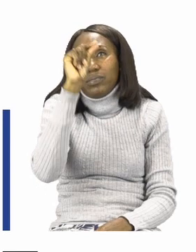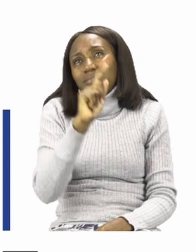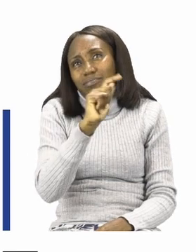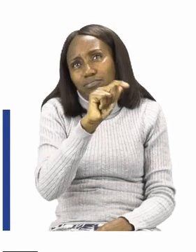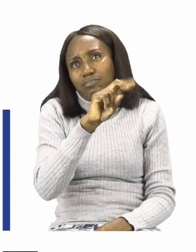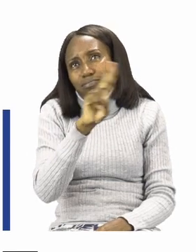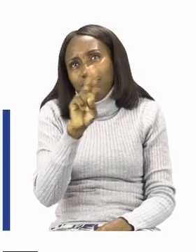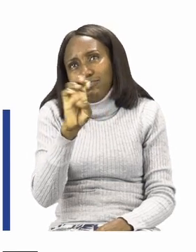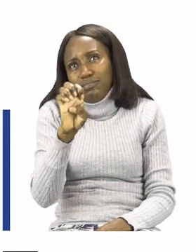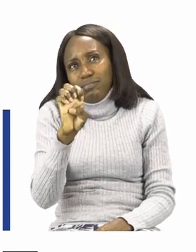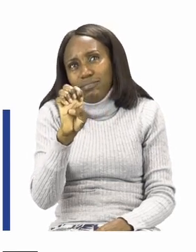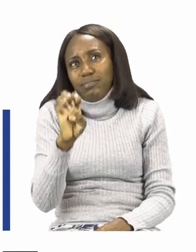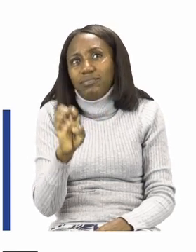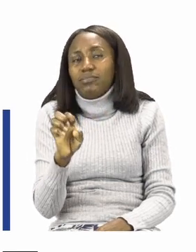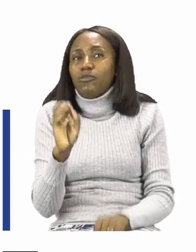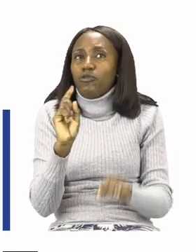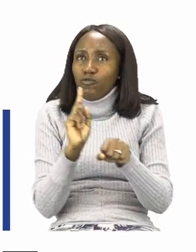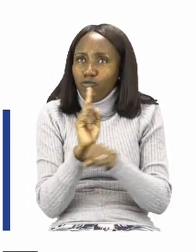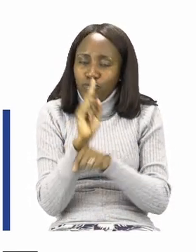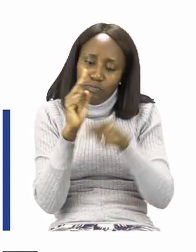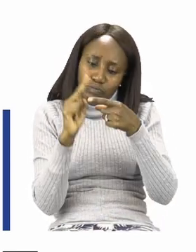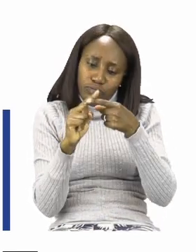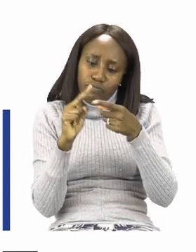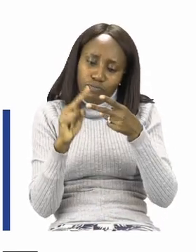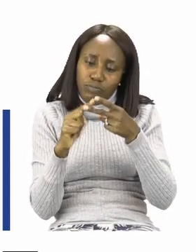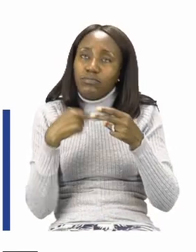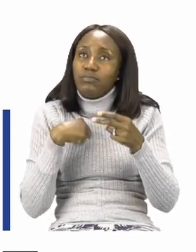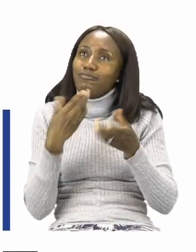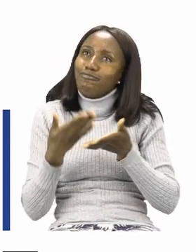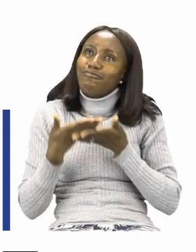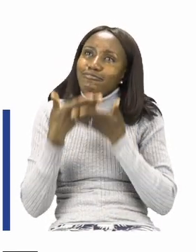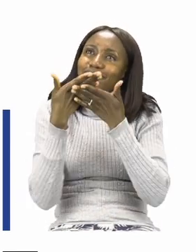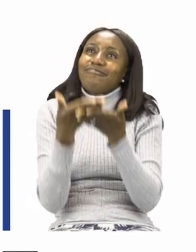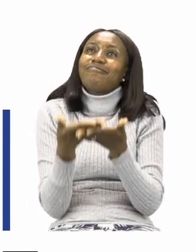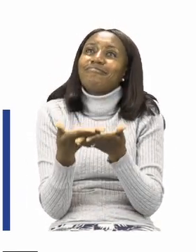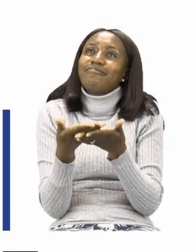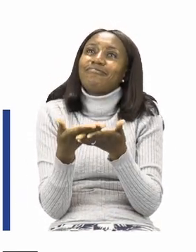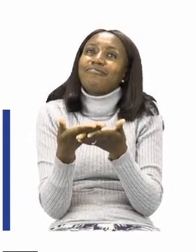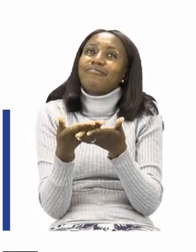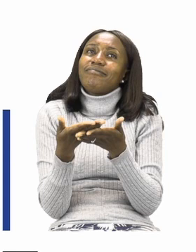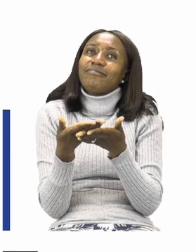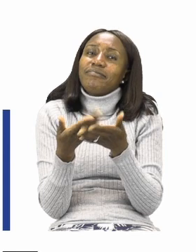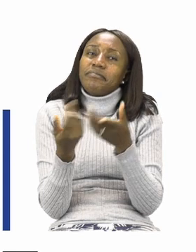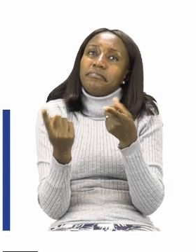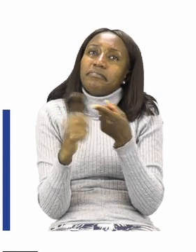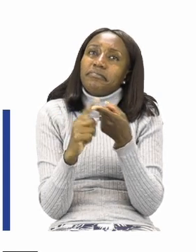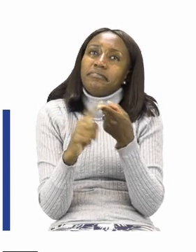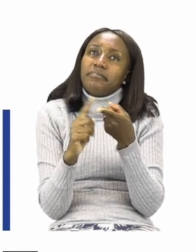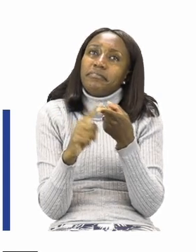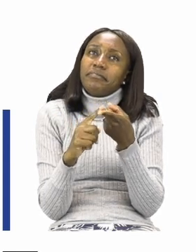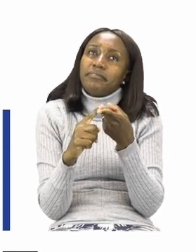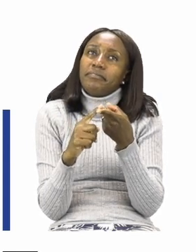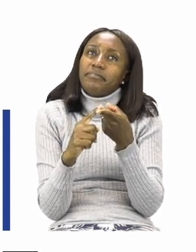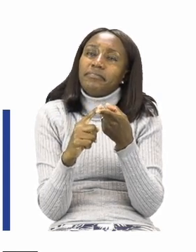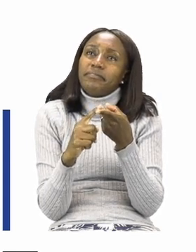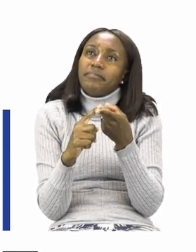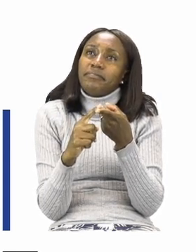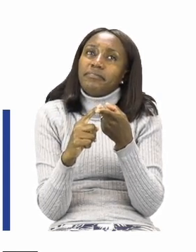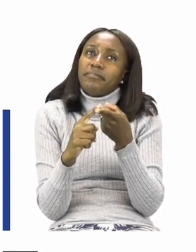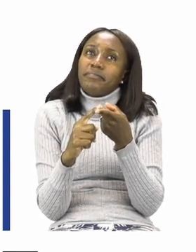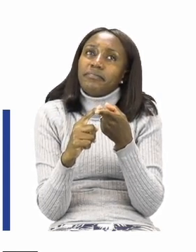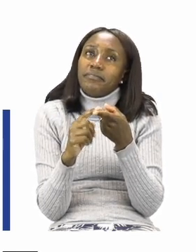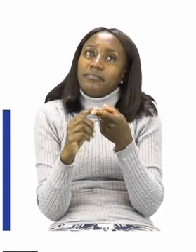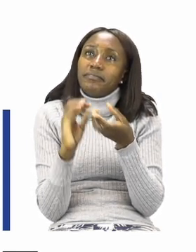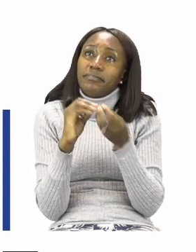I'm going to do the first 2 examples with you. Number 1, the sentence